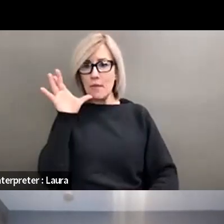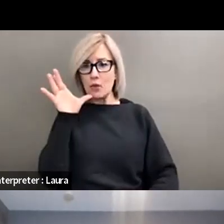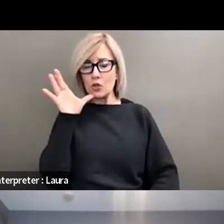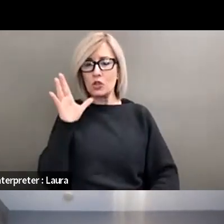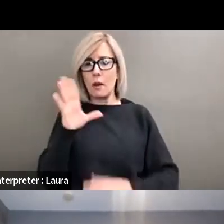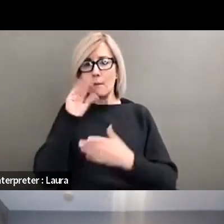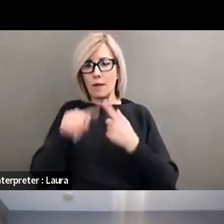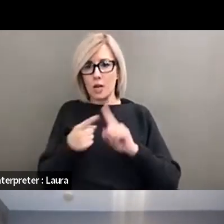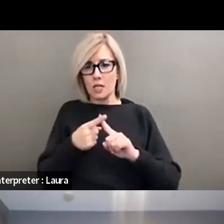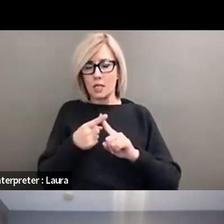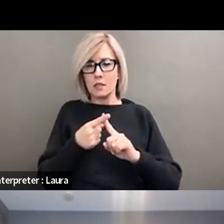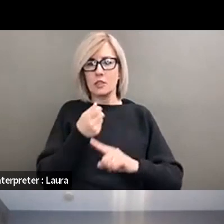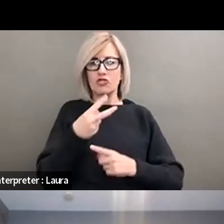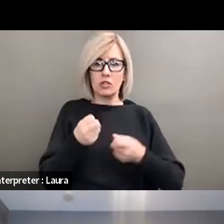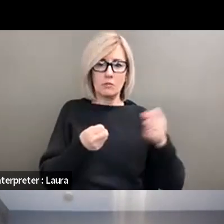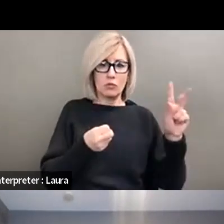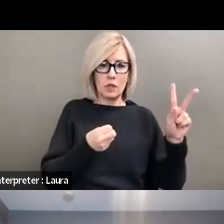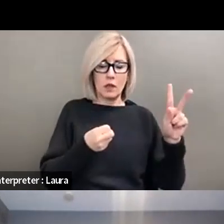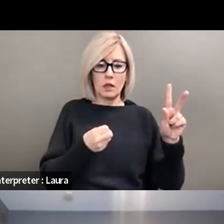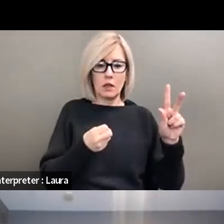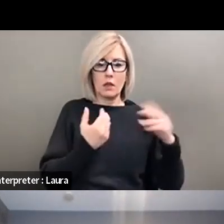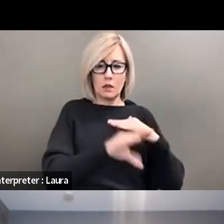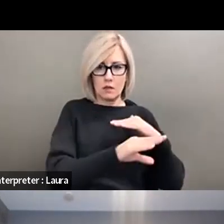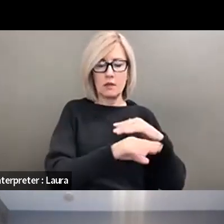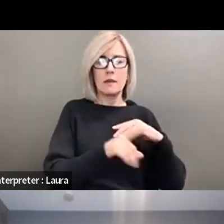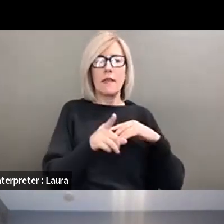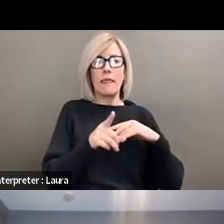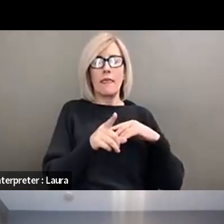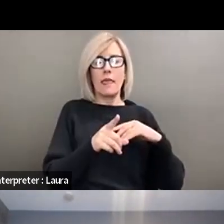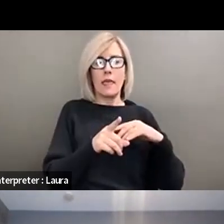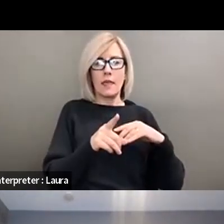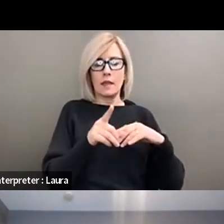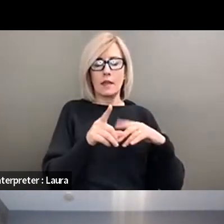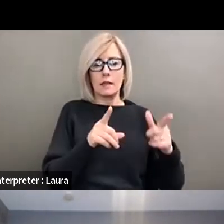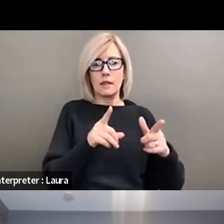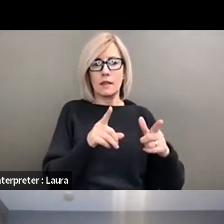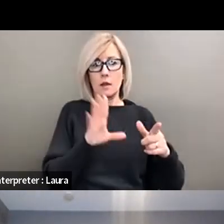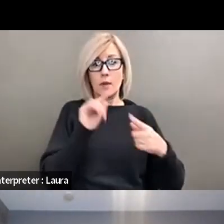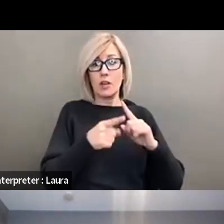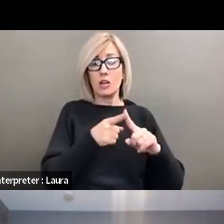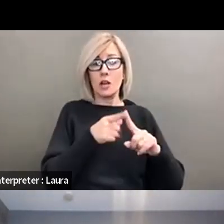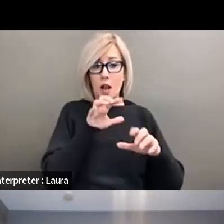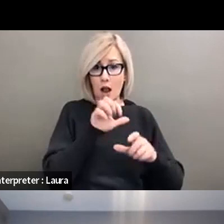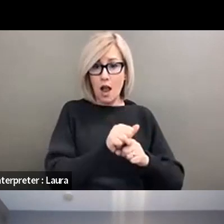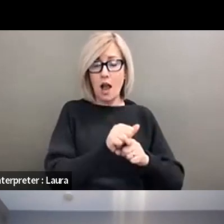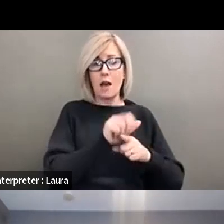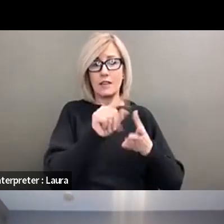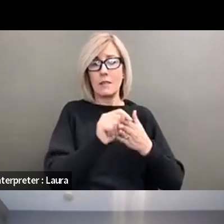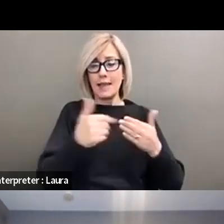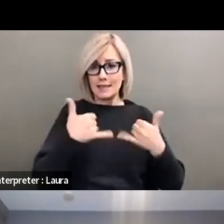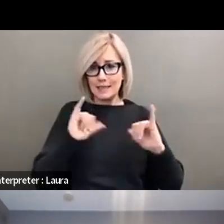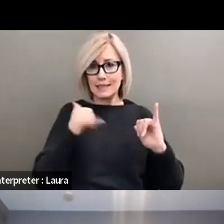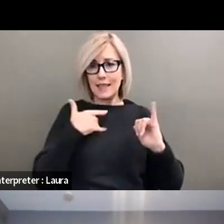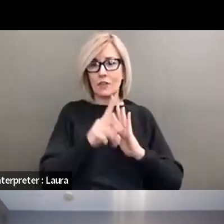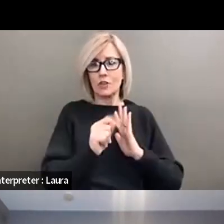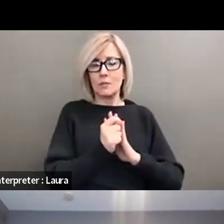Of course, she moved out and had my son at first, was the boyfriend. So caught on videotape. I still have these videos, and